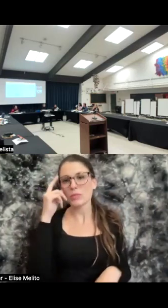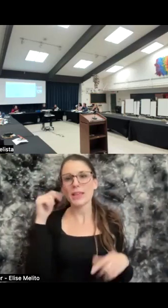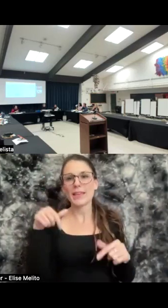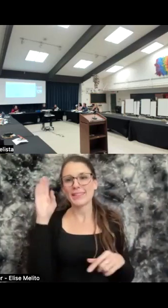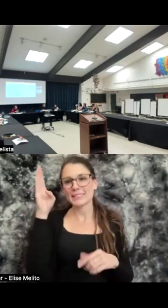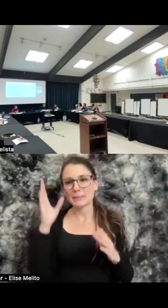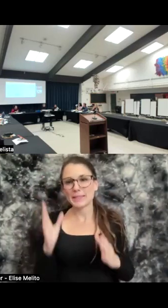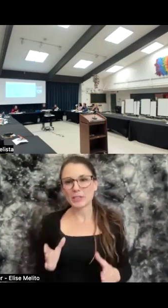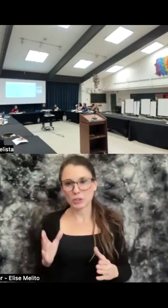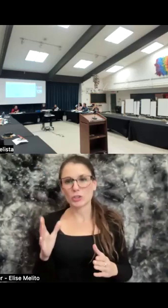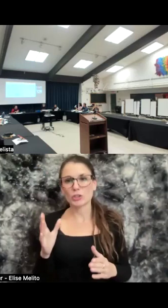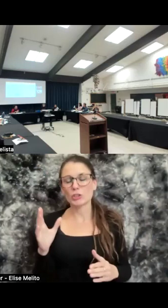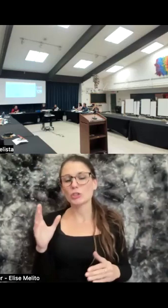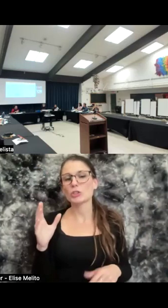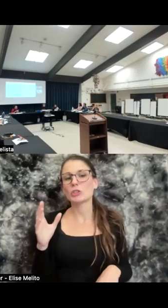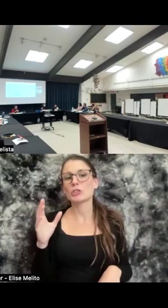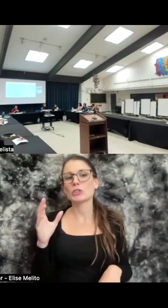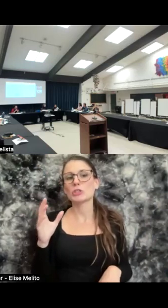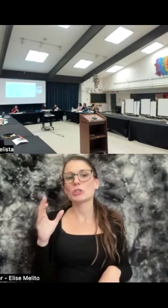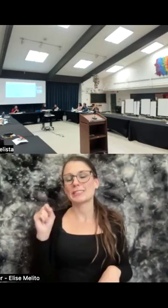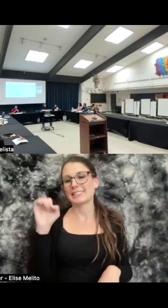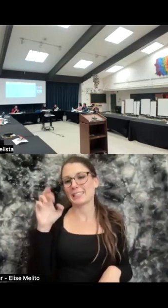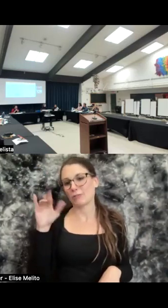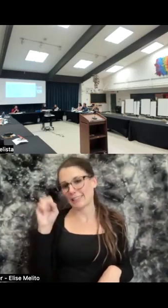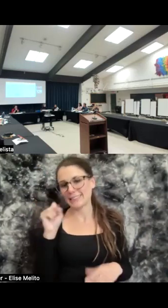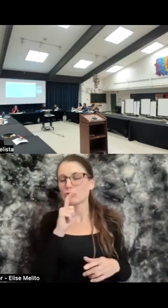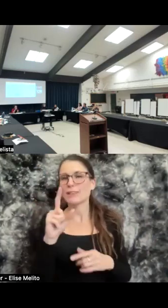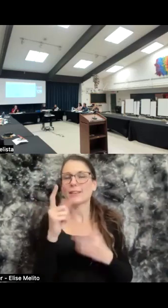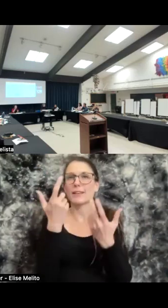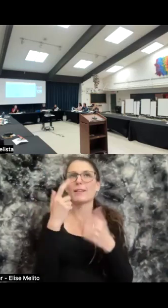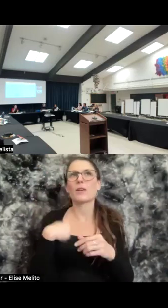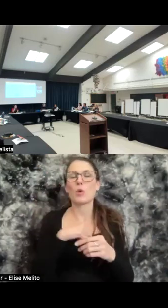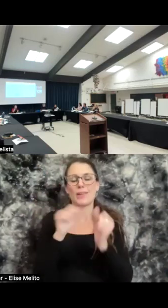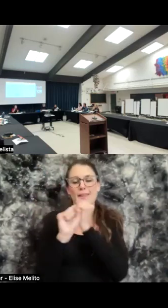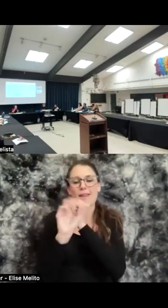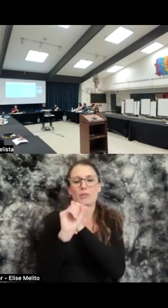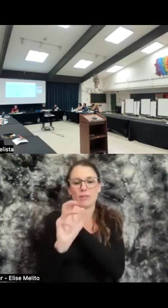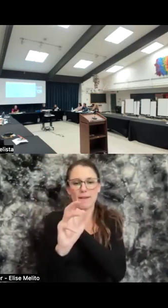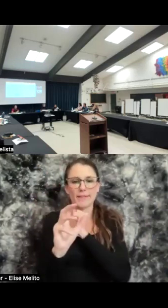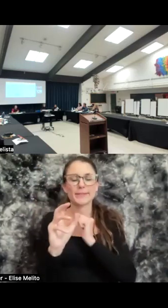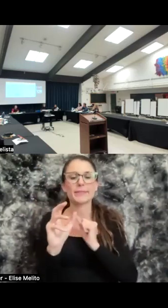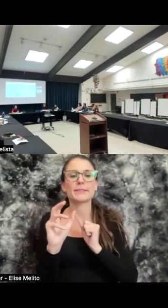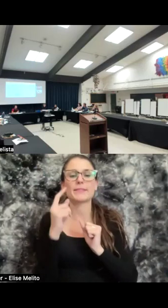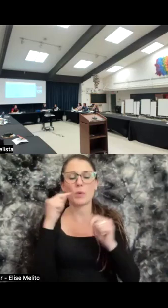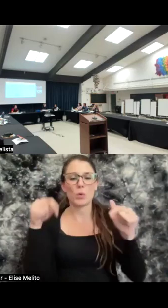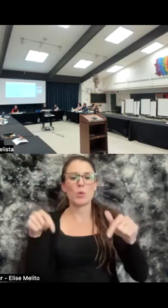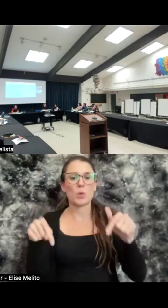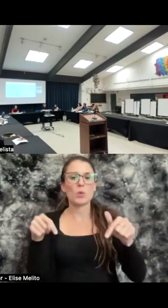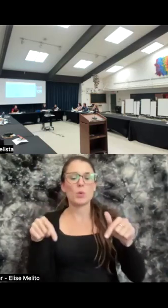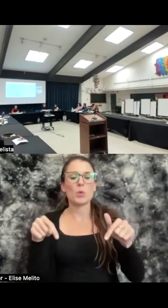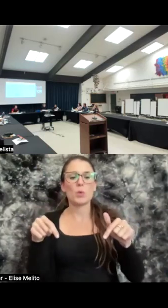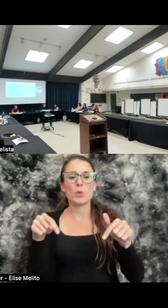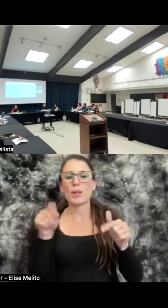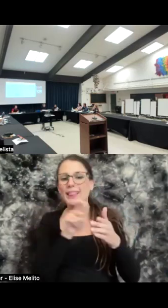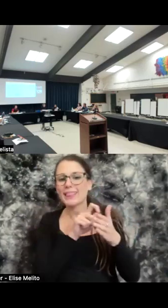speaker series is, we advertised initially for it to be literacy at